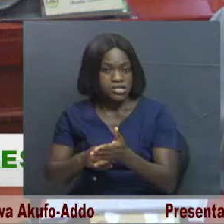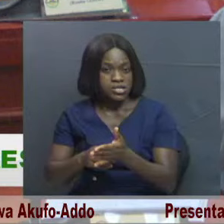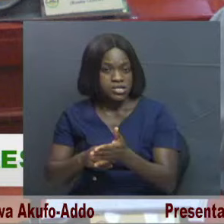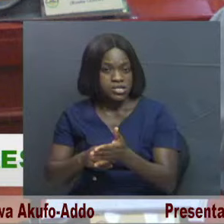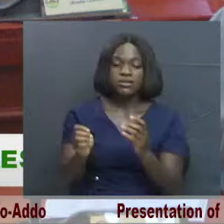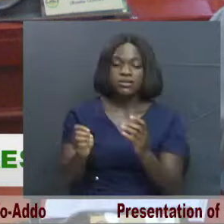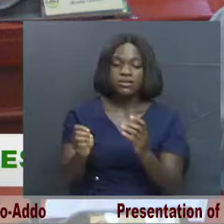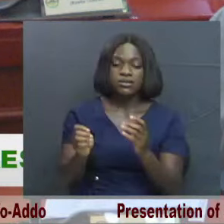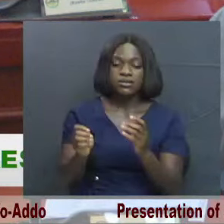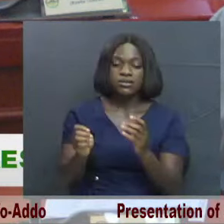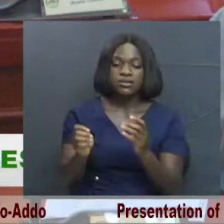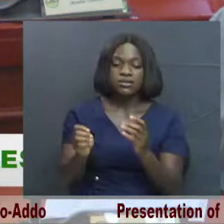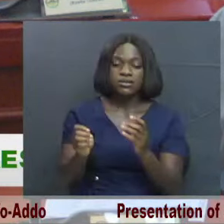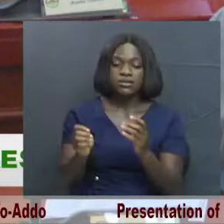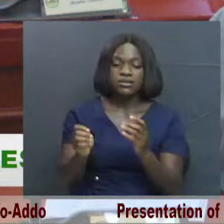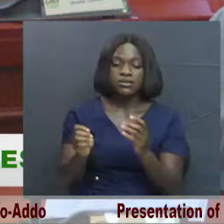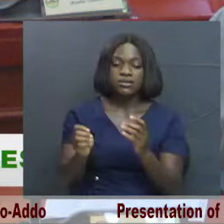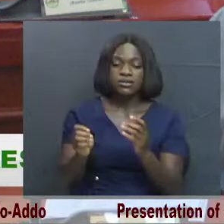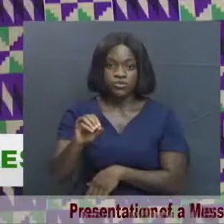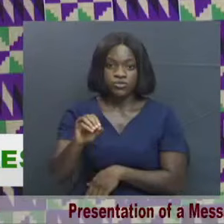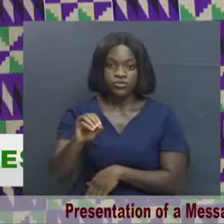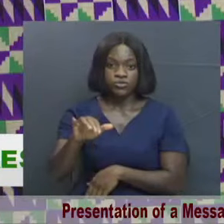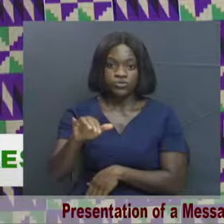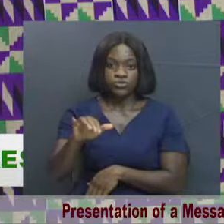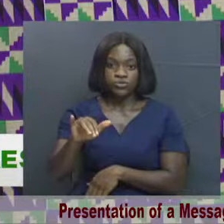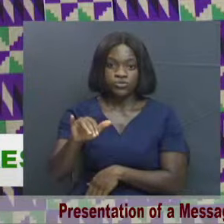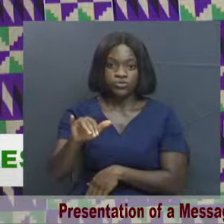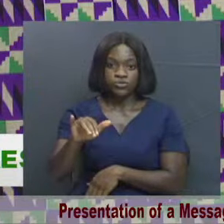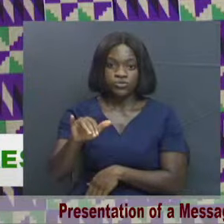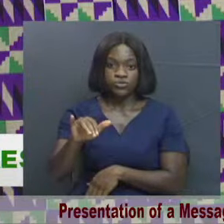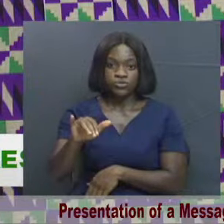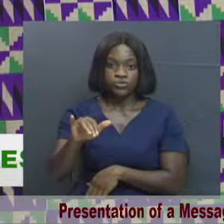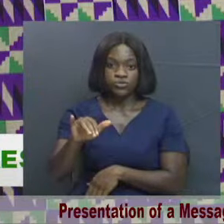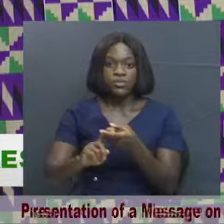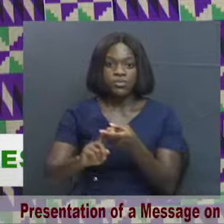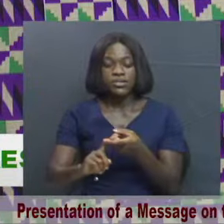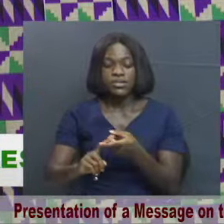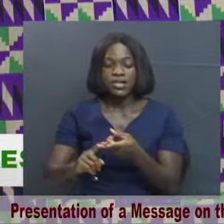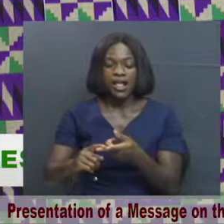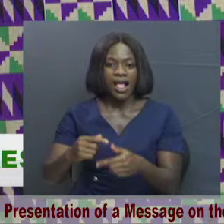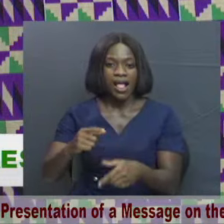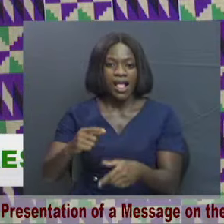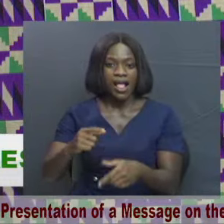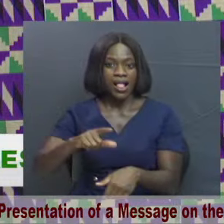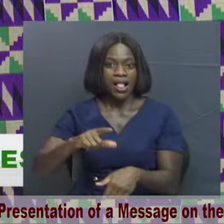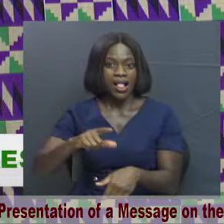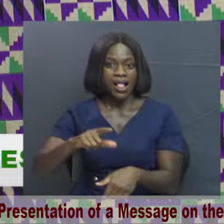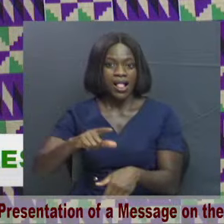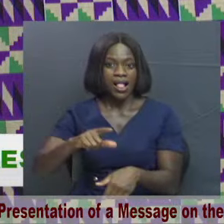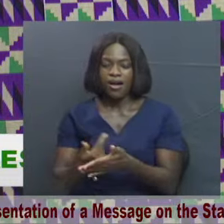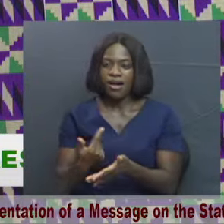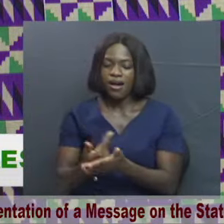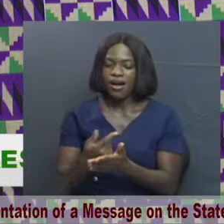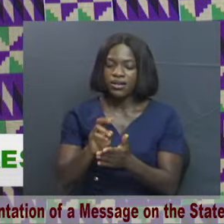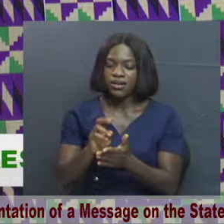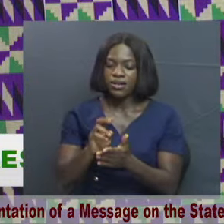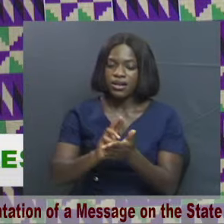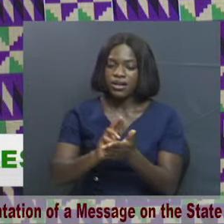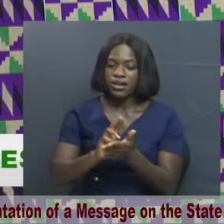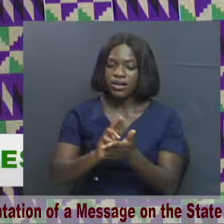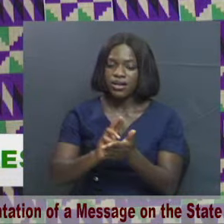Ghana has partnered the School of Engineering Sciences of University of Ghana to establish and operate a modern Auto